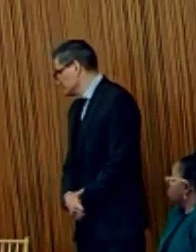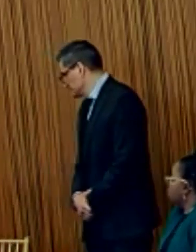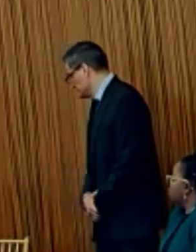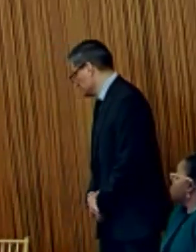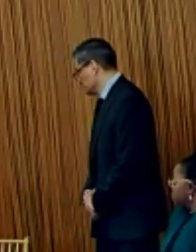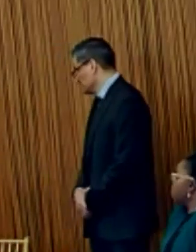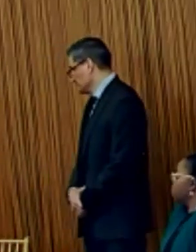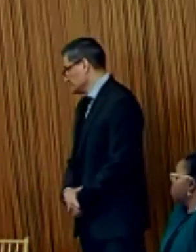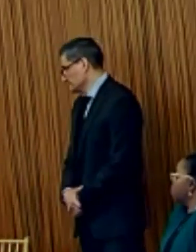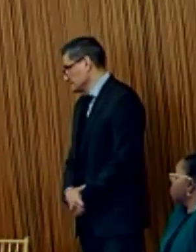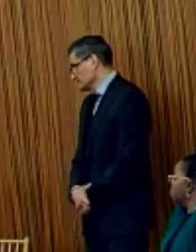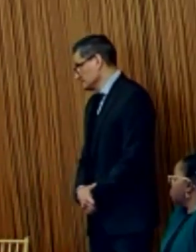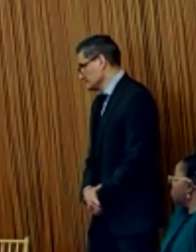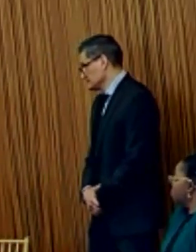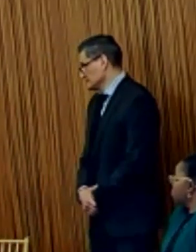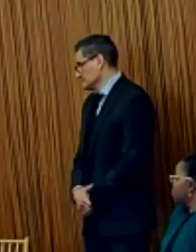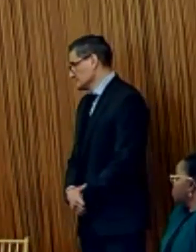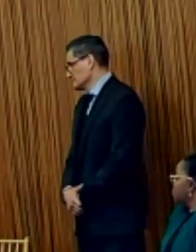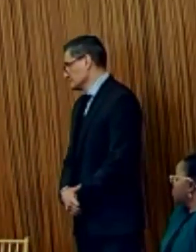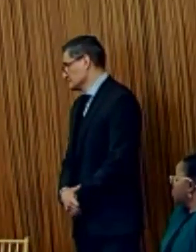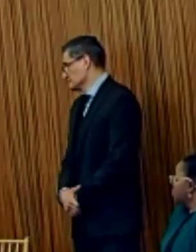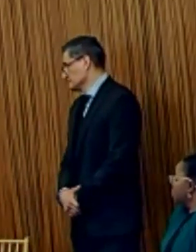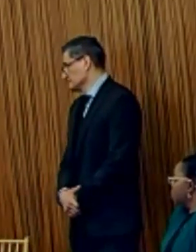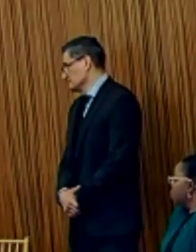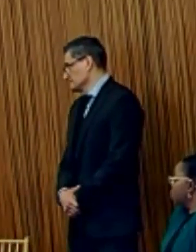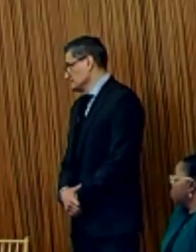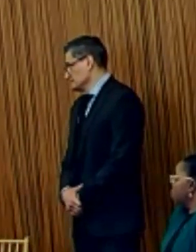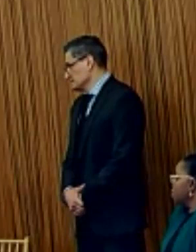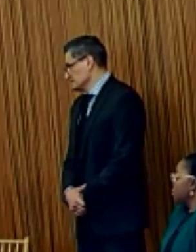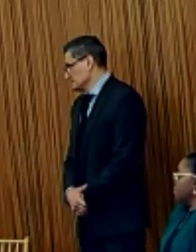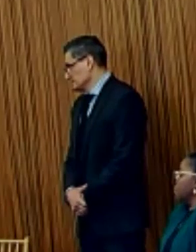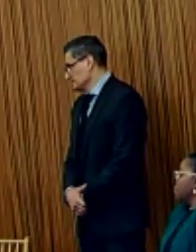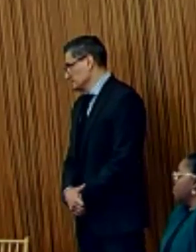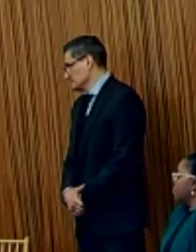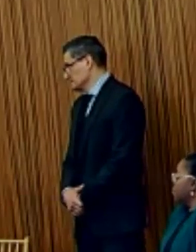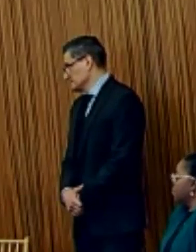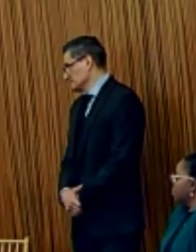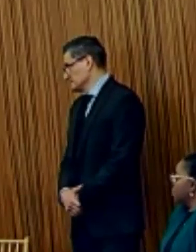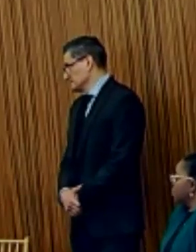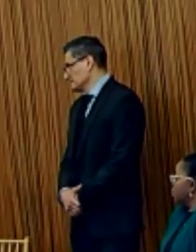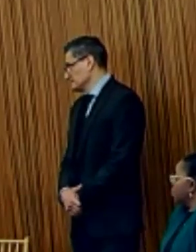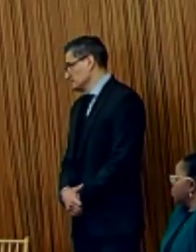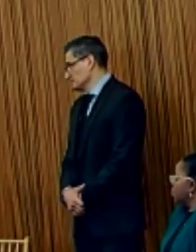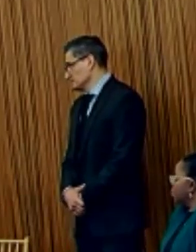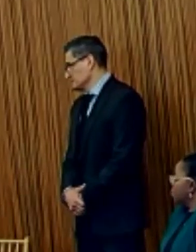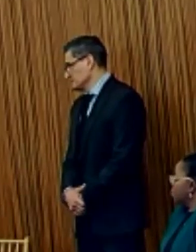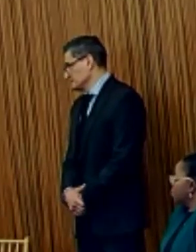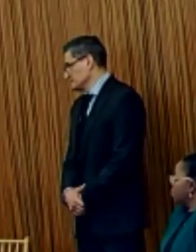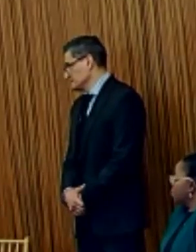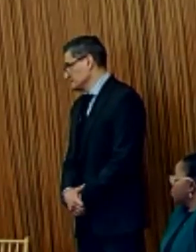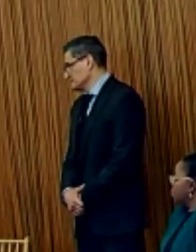minority looks for U mortgage has to deal with government